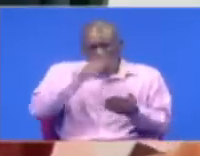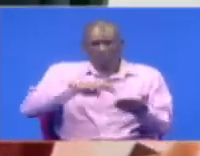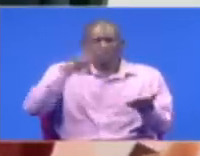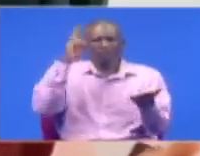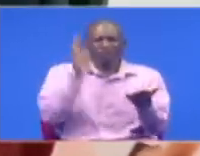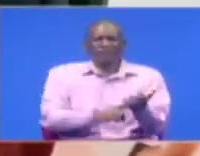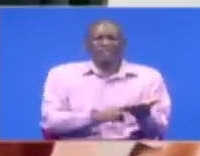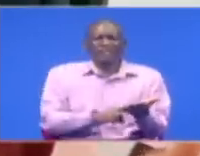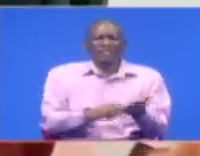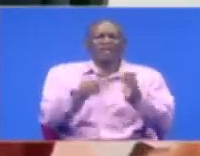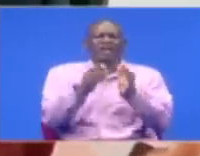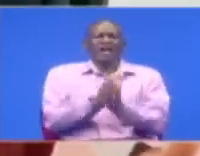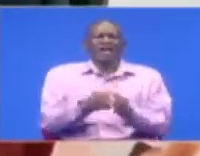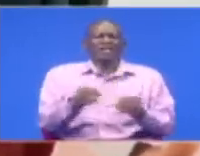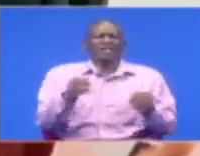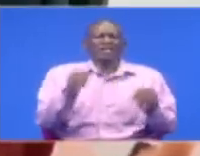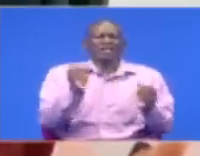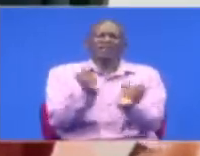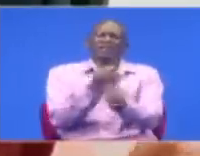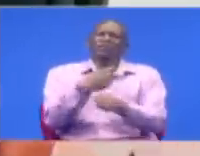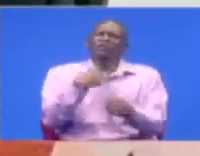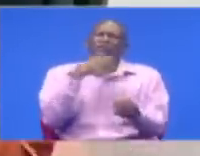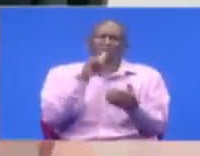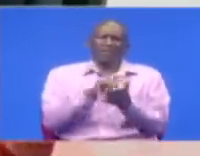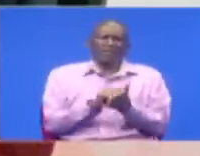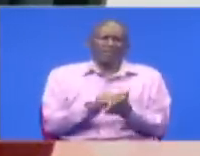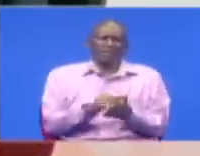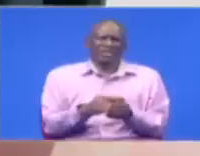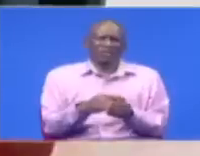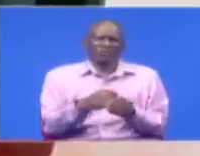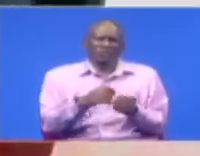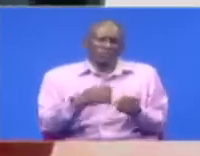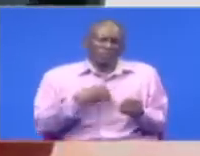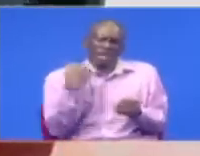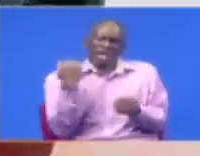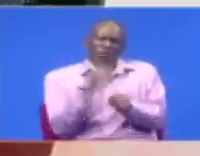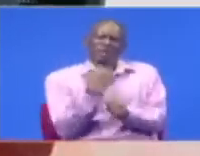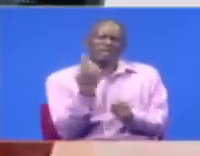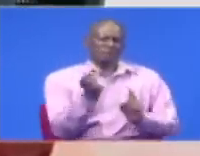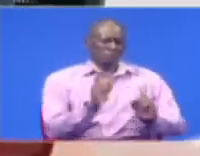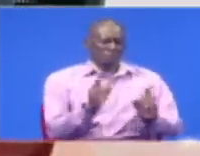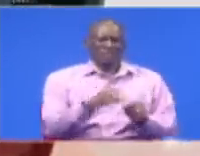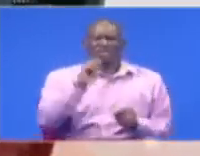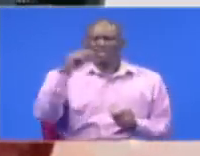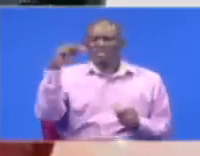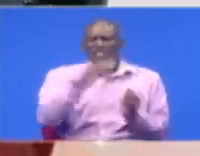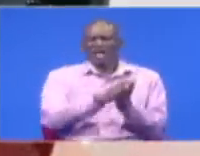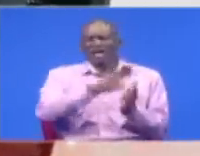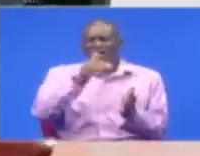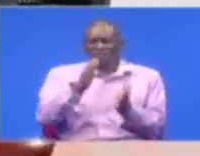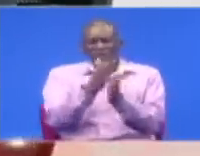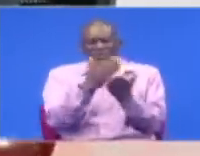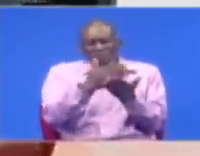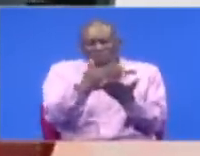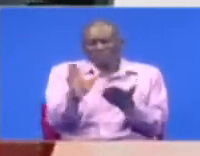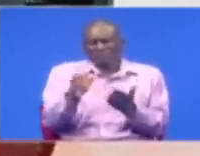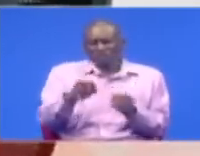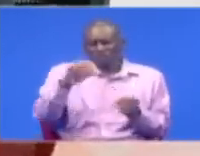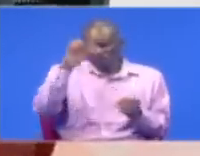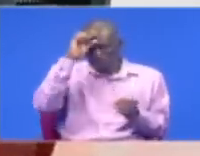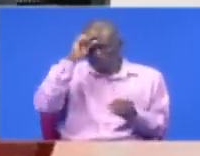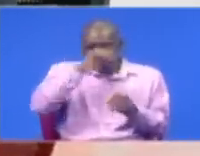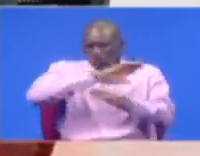validation. I cannot say that it was singular effort. The Attorney General and other organs of state